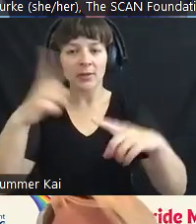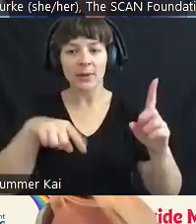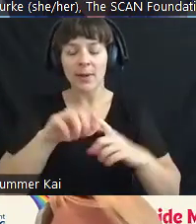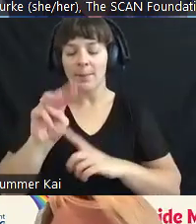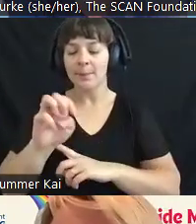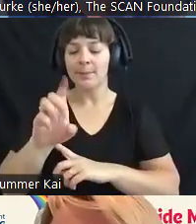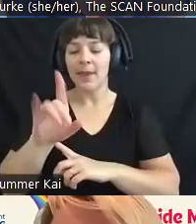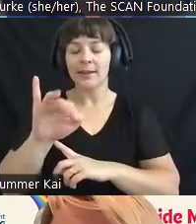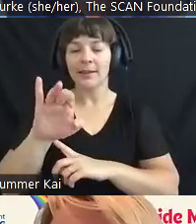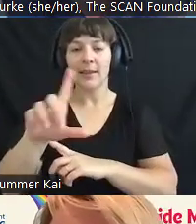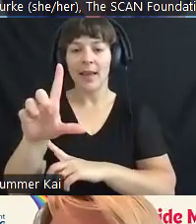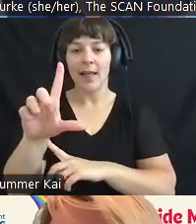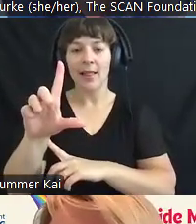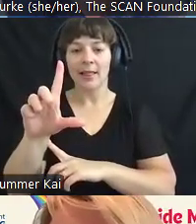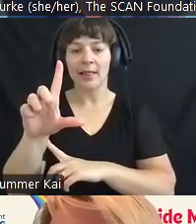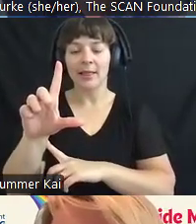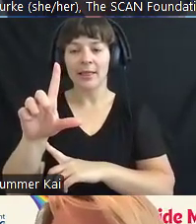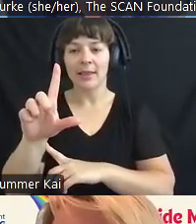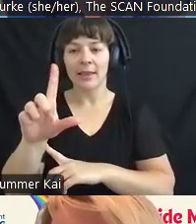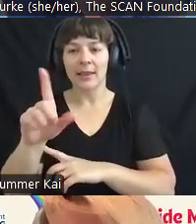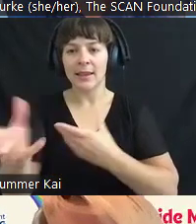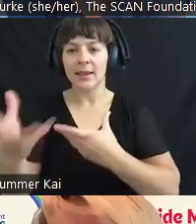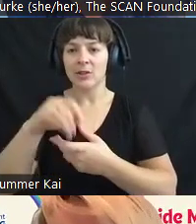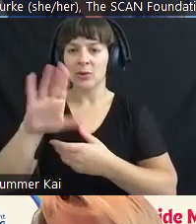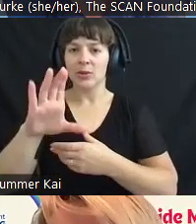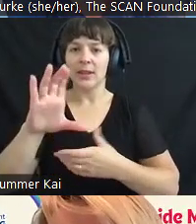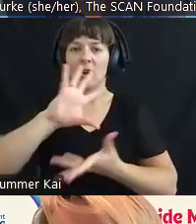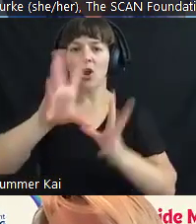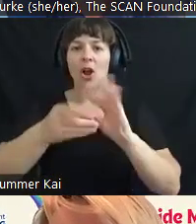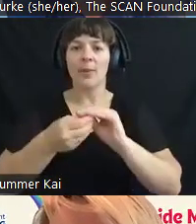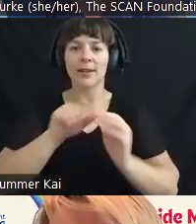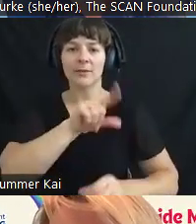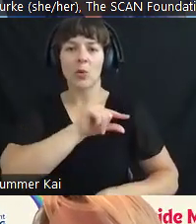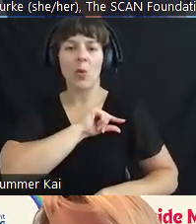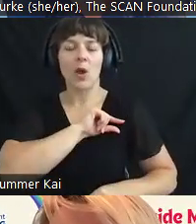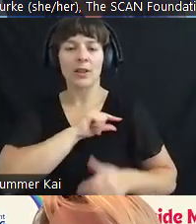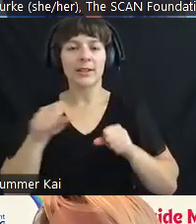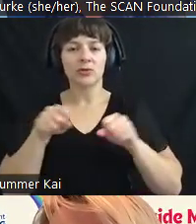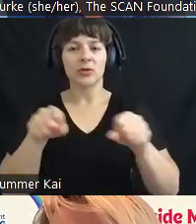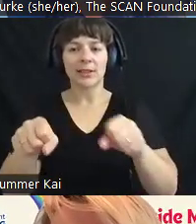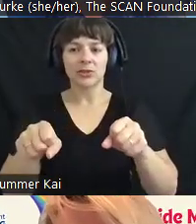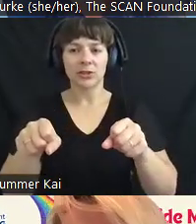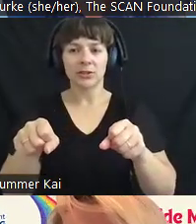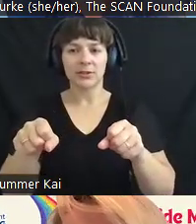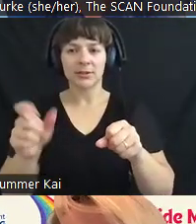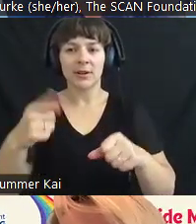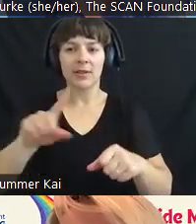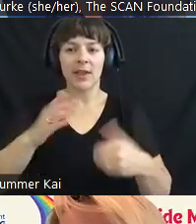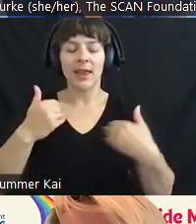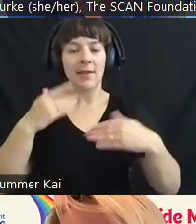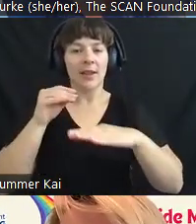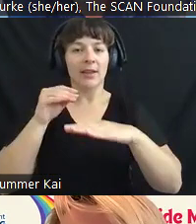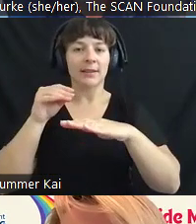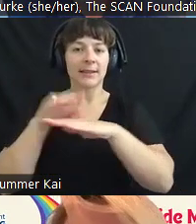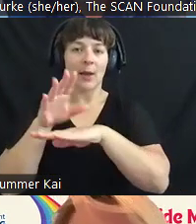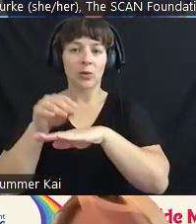Medi-Cal stakeholder. It's part of their comprehensive quality strategy, and they have this council that they're